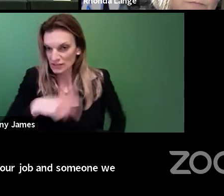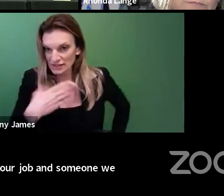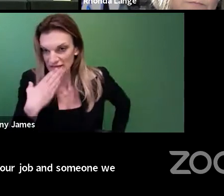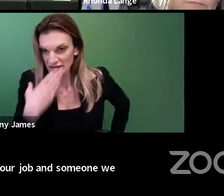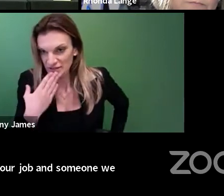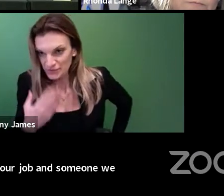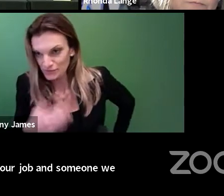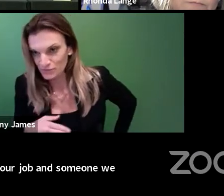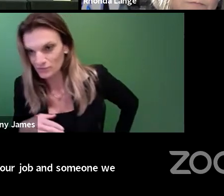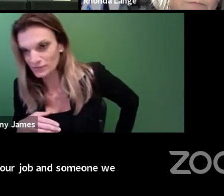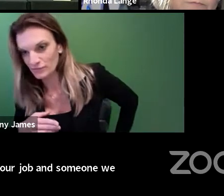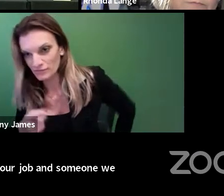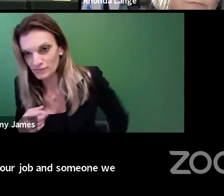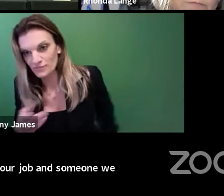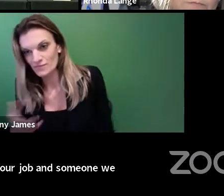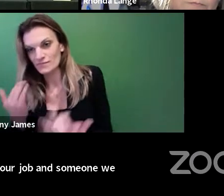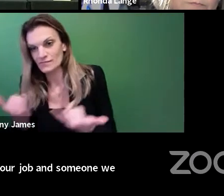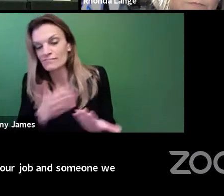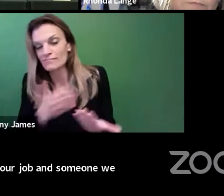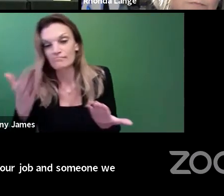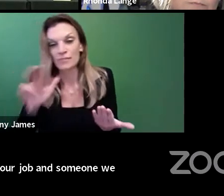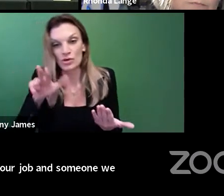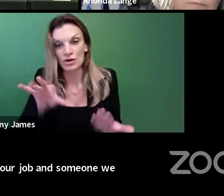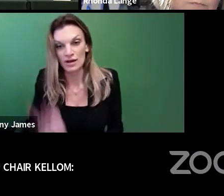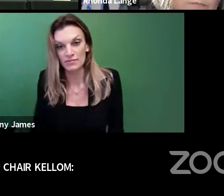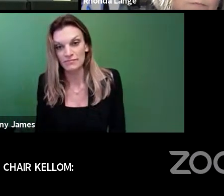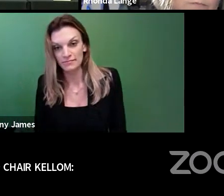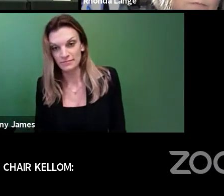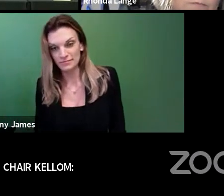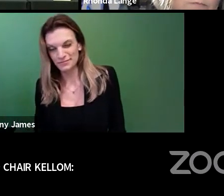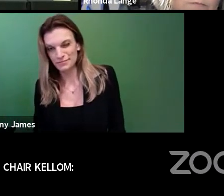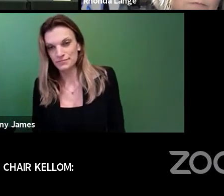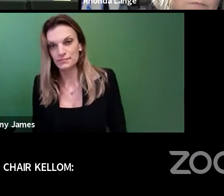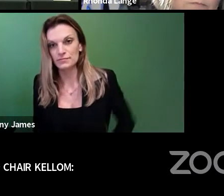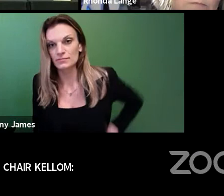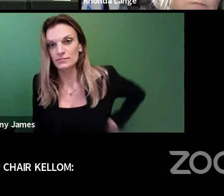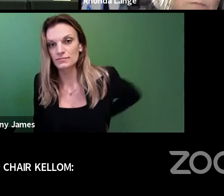the commission. We'll move to 39.